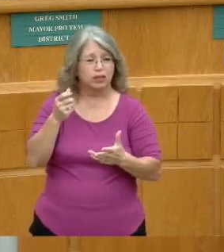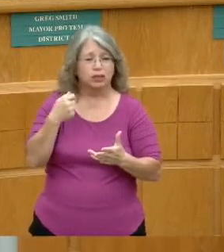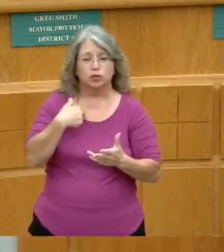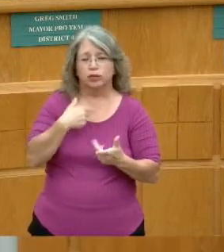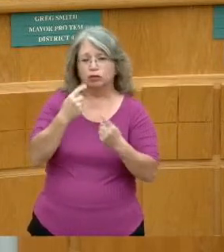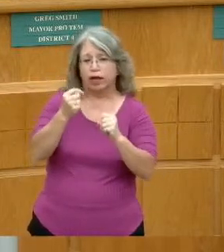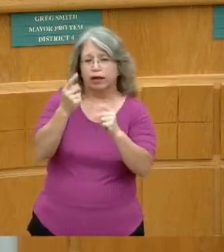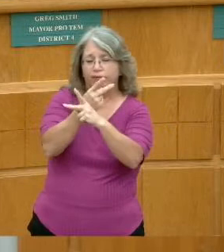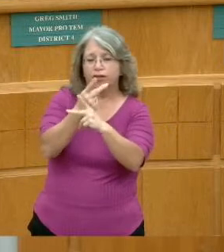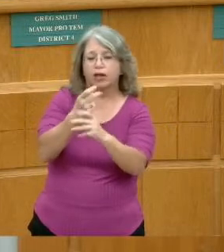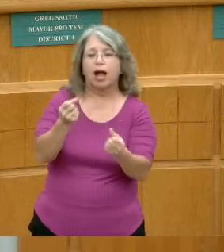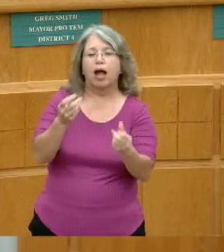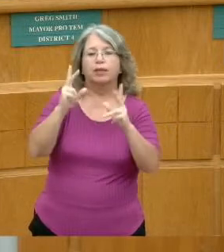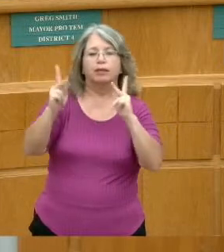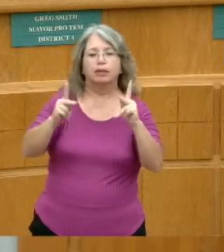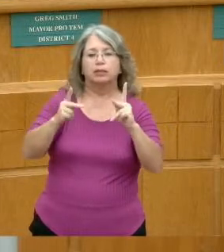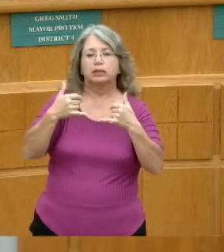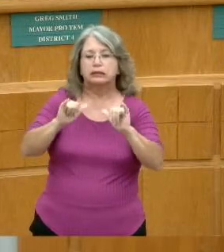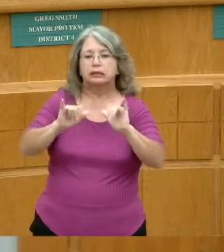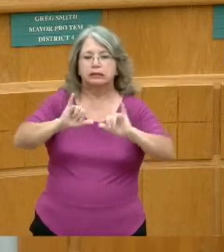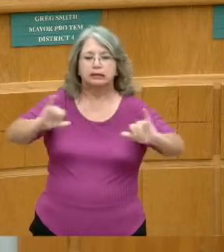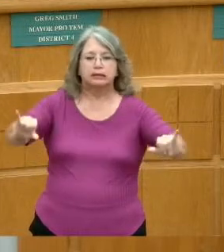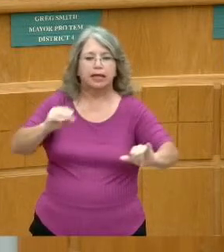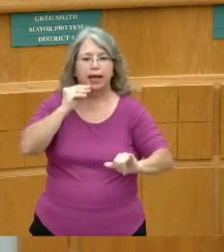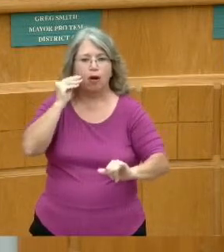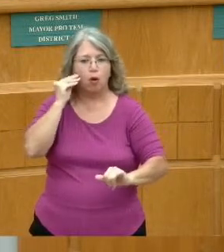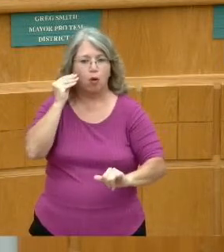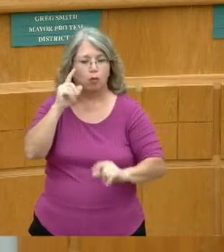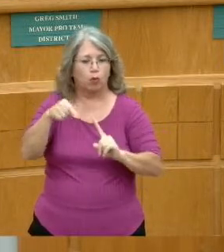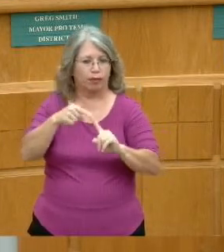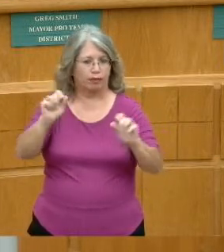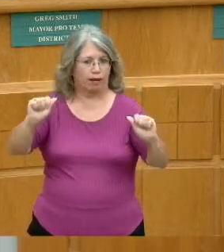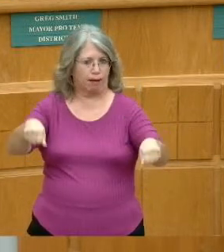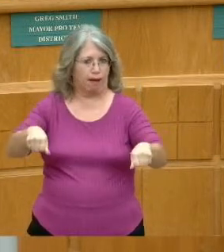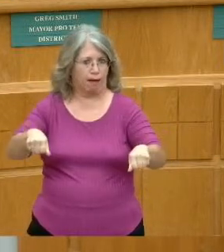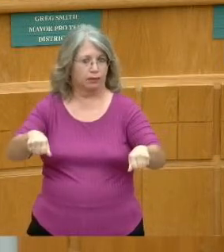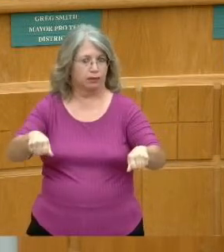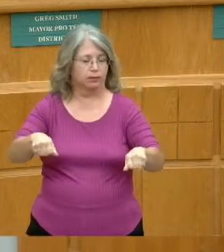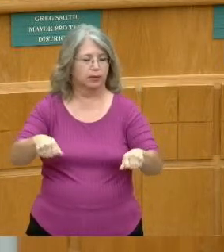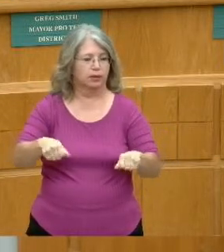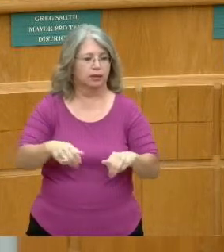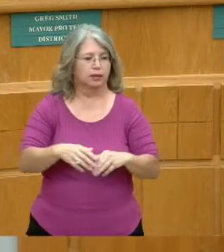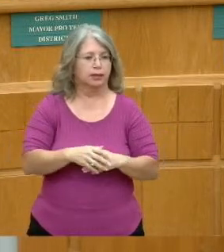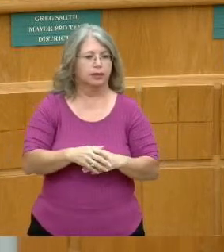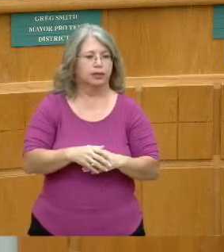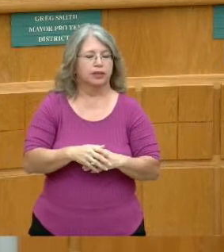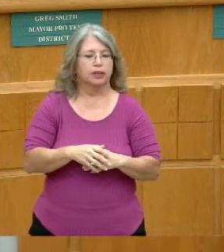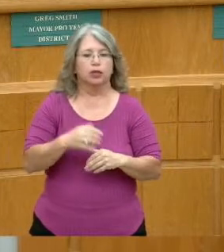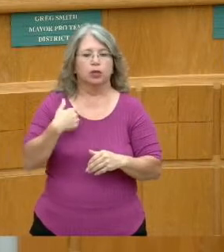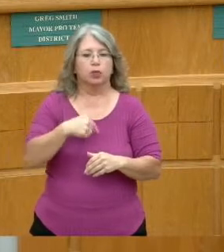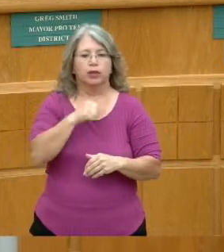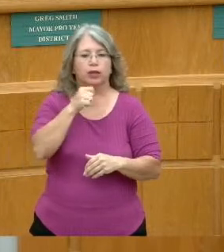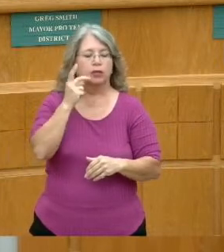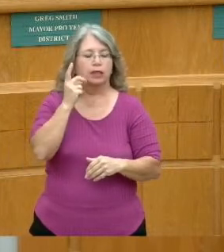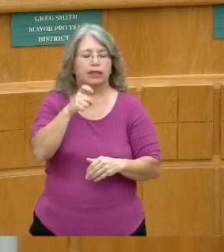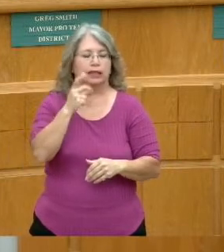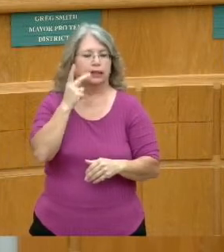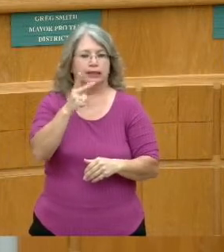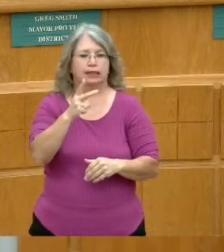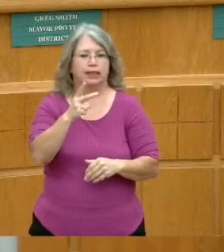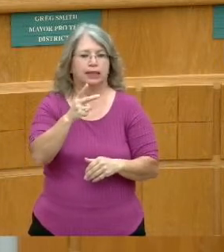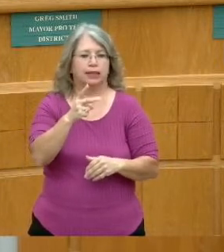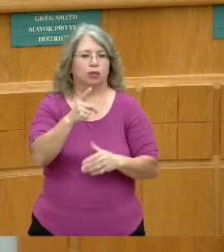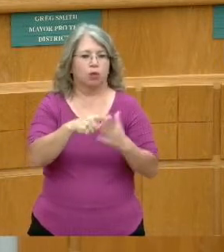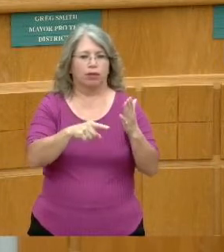how far down the line goes. What matters is how far back up it's come relative to how low it was.